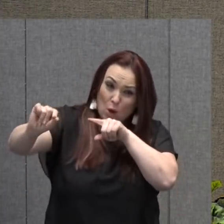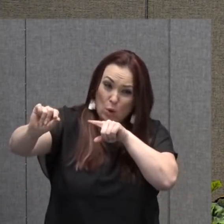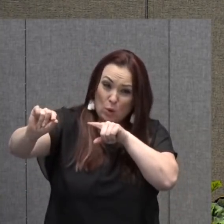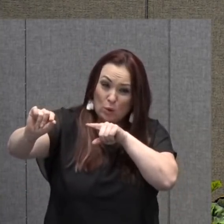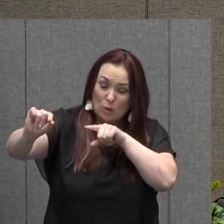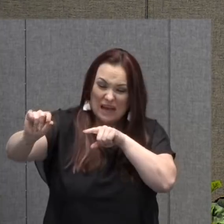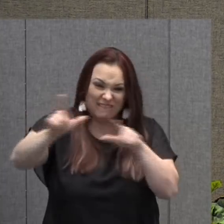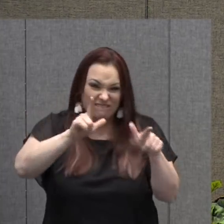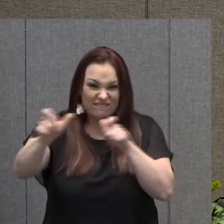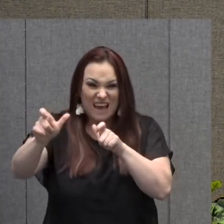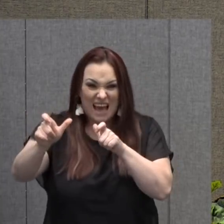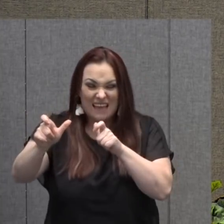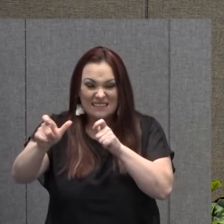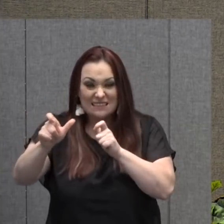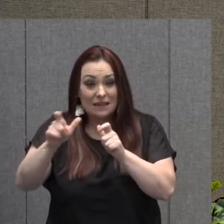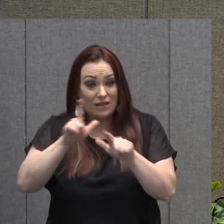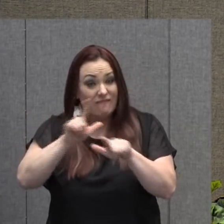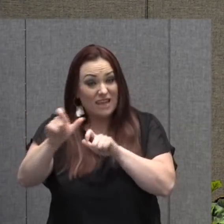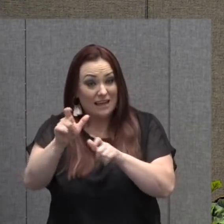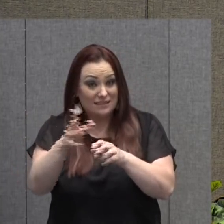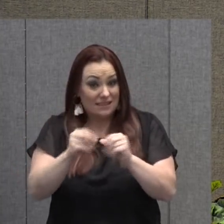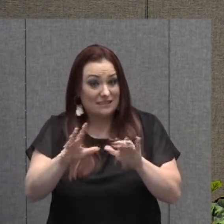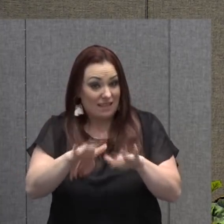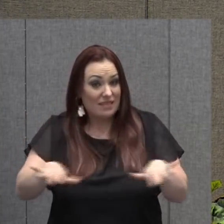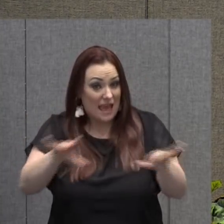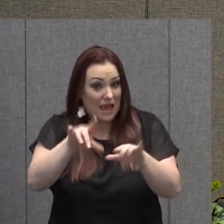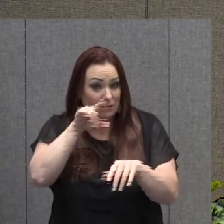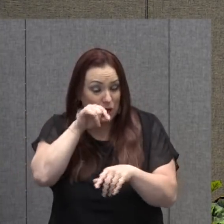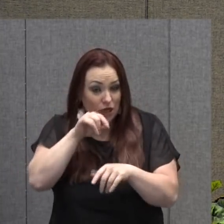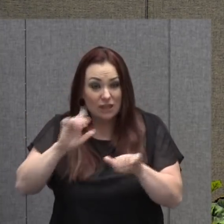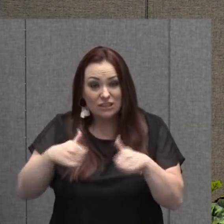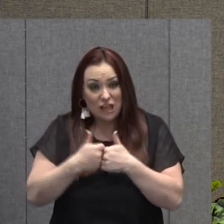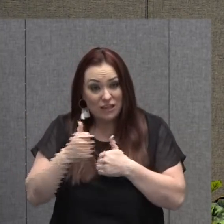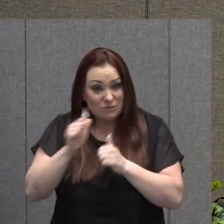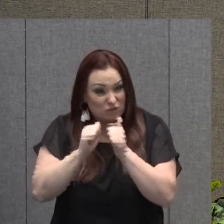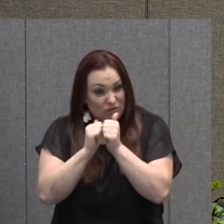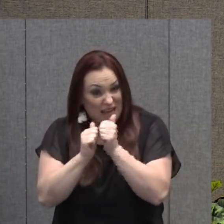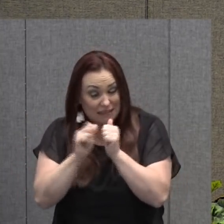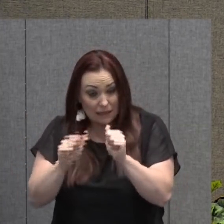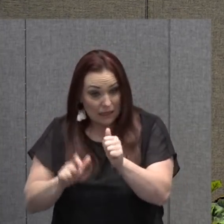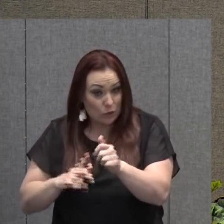land bird. So they challenged him to a race to see if he could keep up.